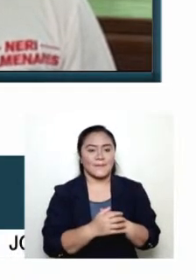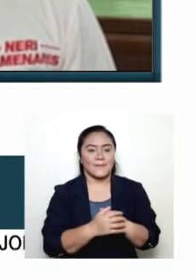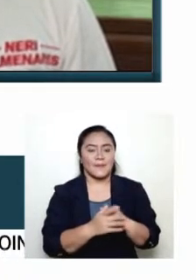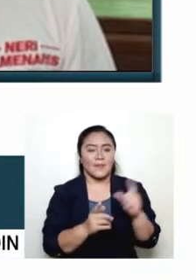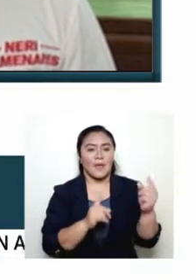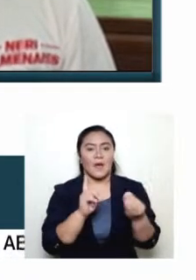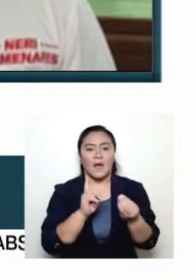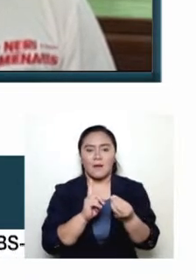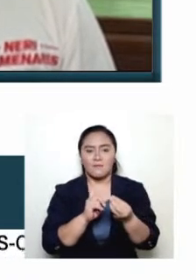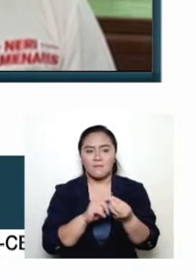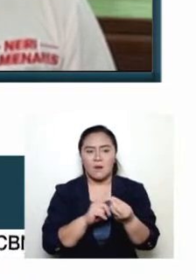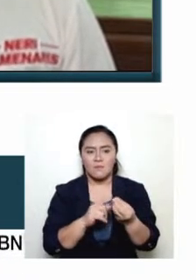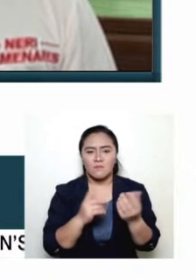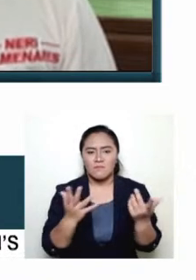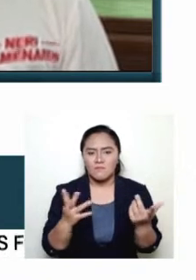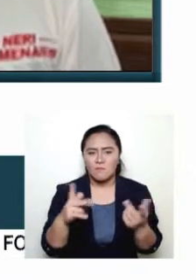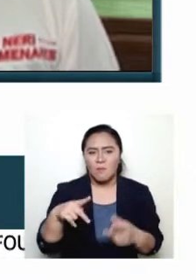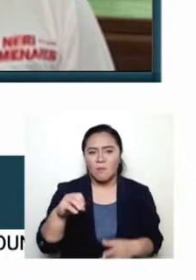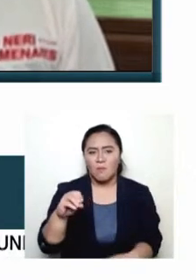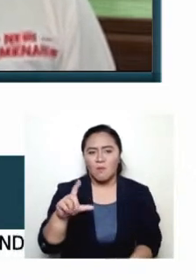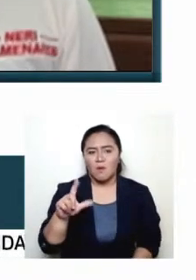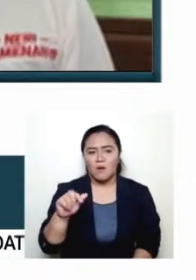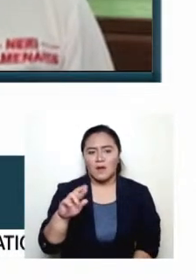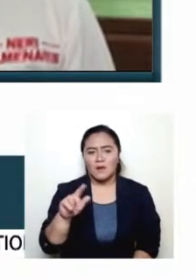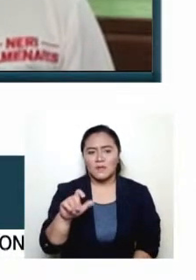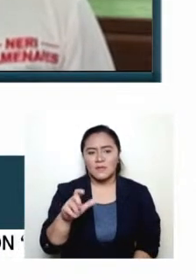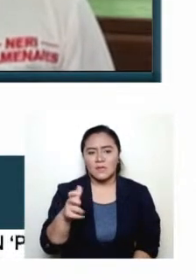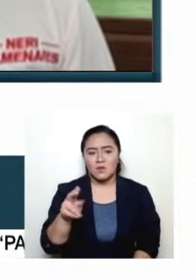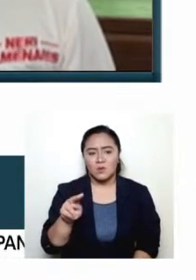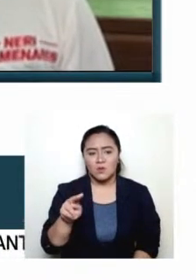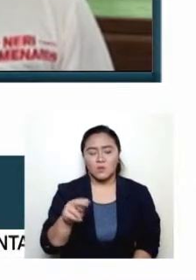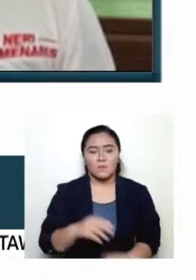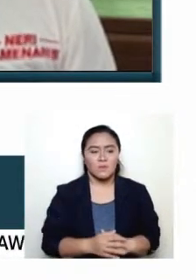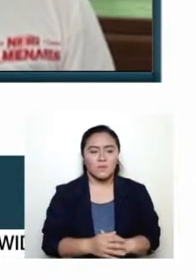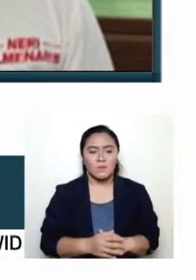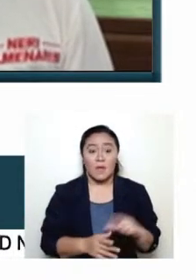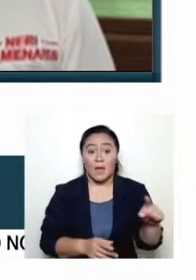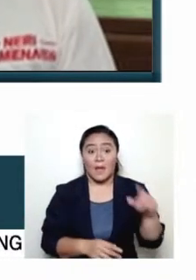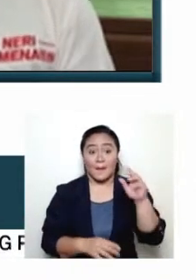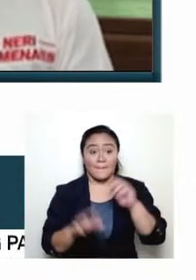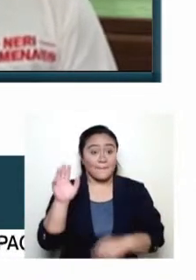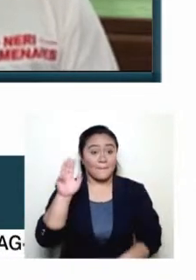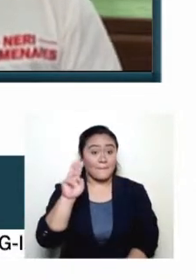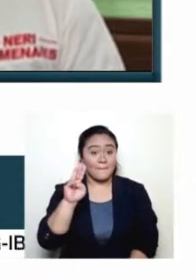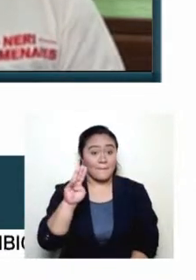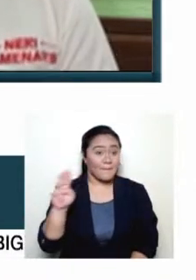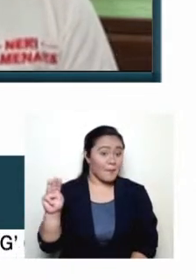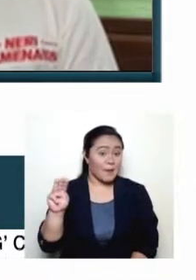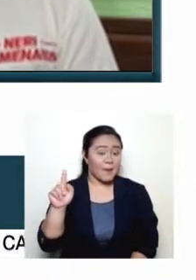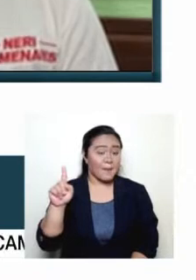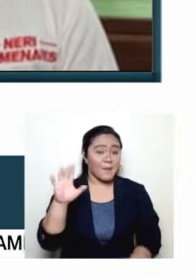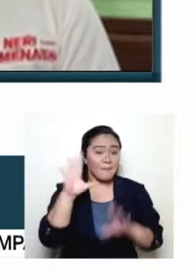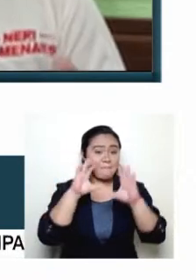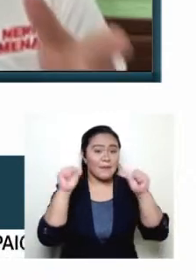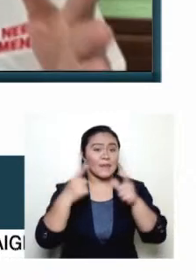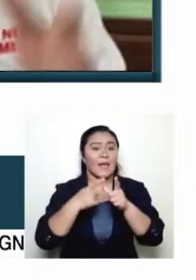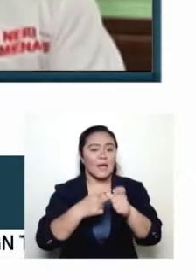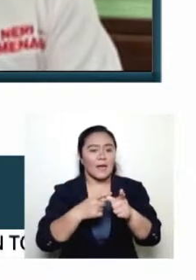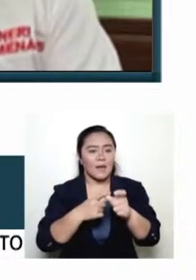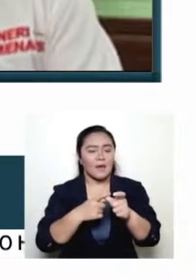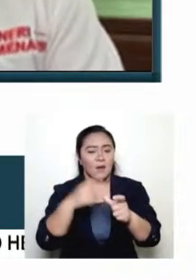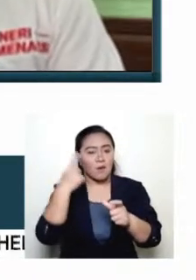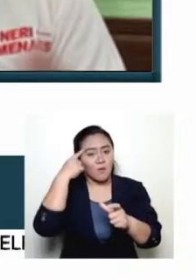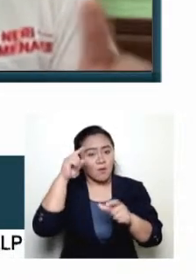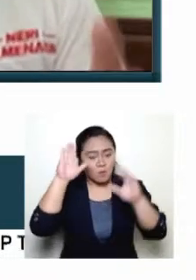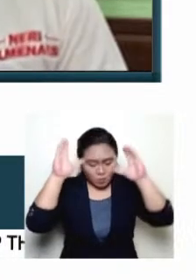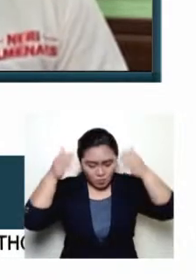polarization among the Correct. People. Actually, Marcos is a presidential candidate who will foment disunity. Why did